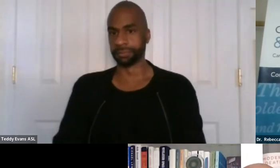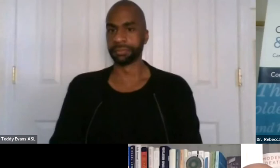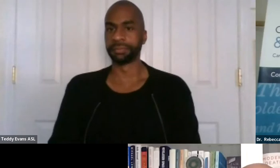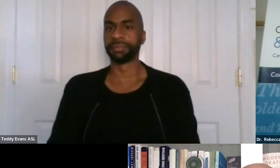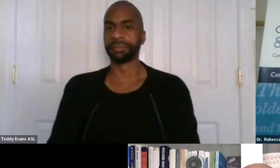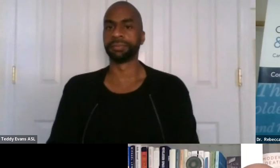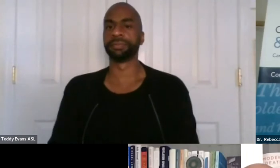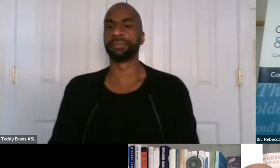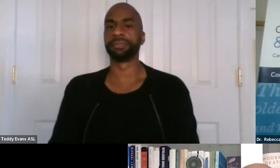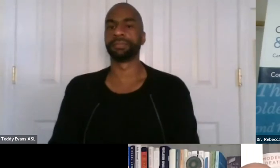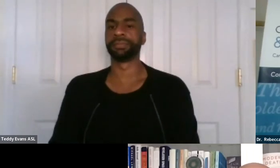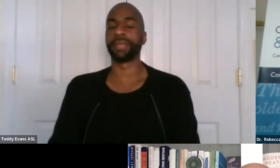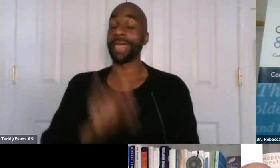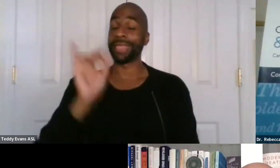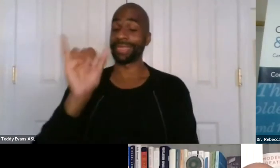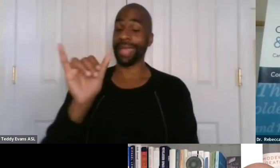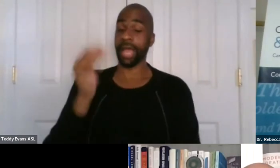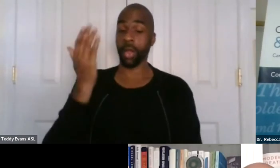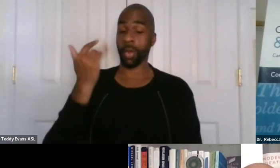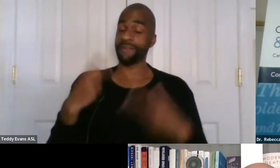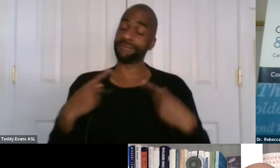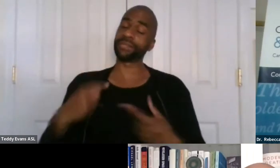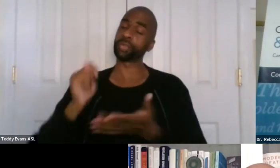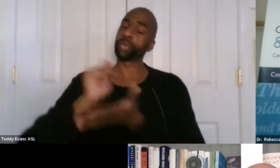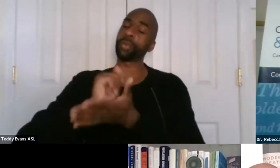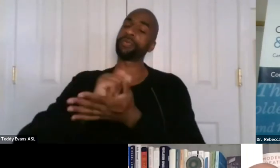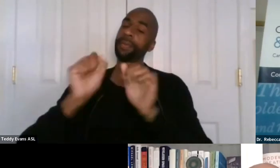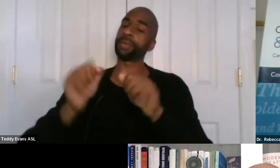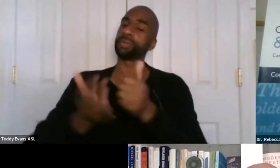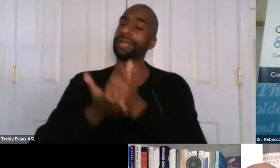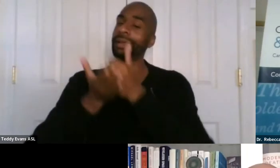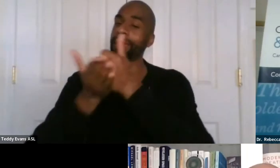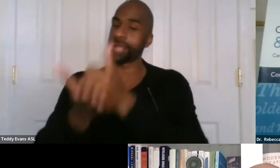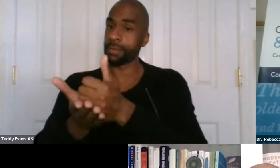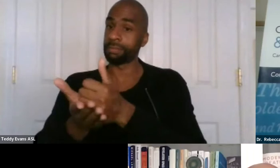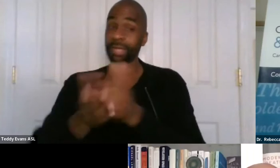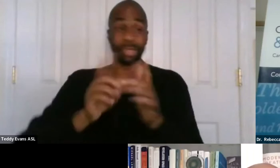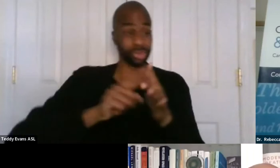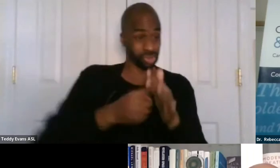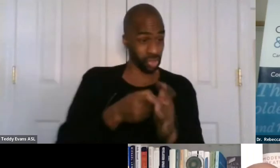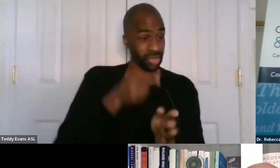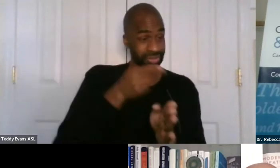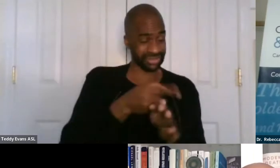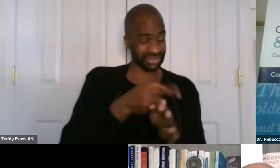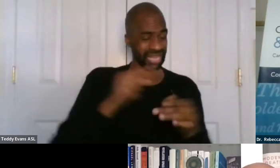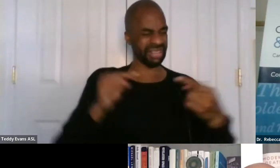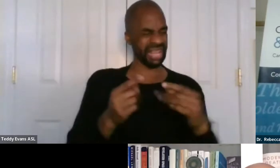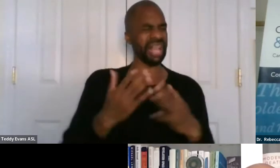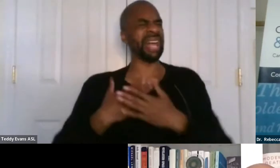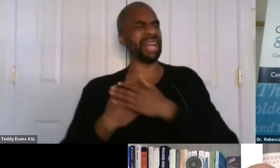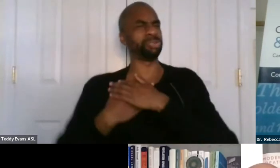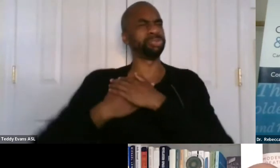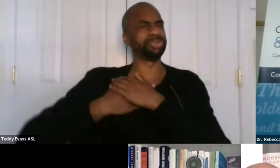therapy can be very, very effective, is that, again, even though it can hurt in the start, in the long term, physical therapy can be very effective. And part of that is